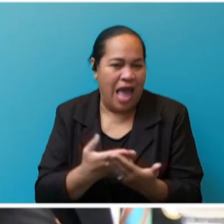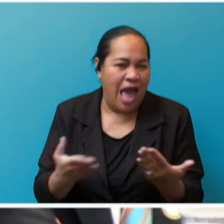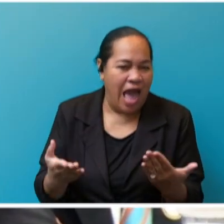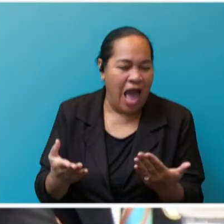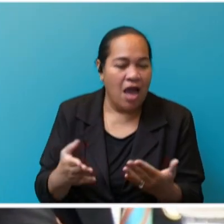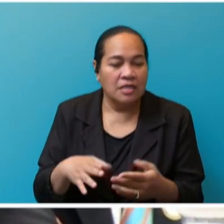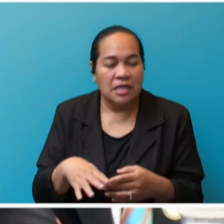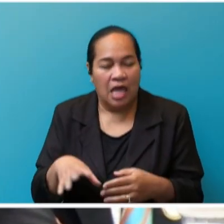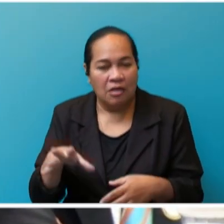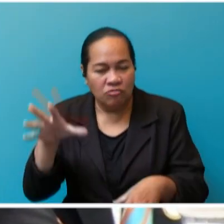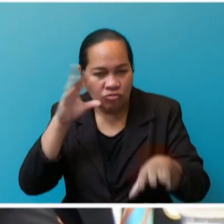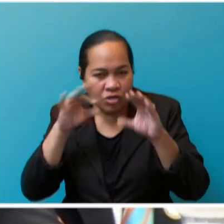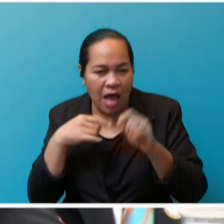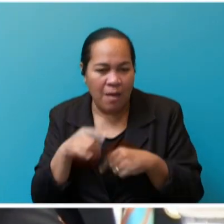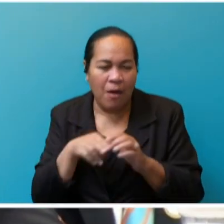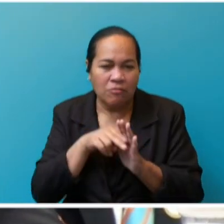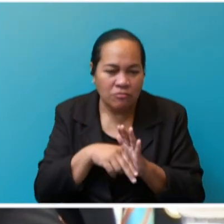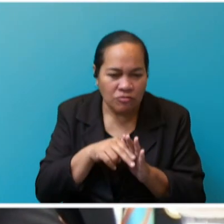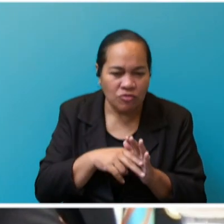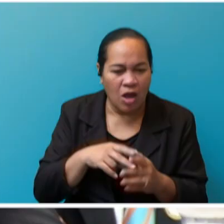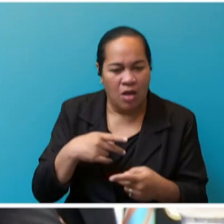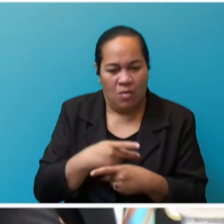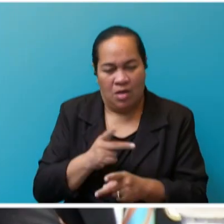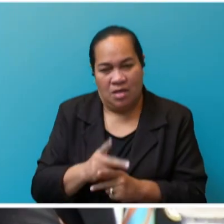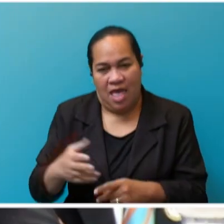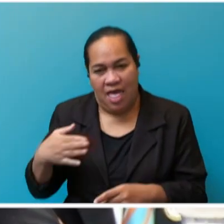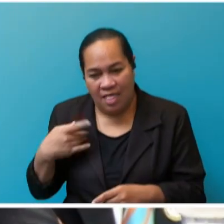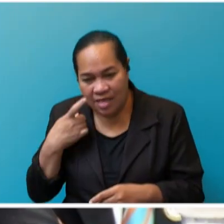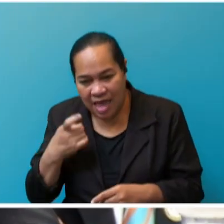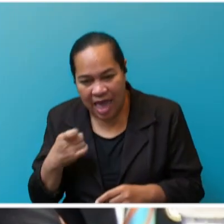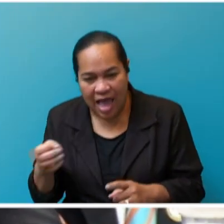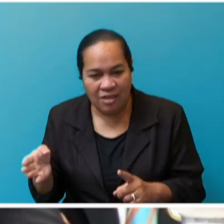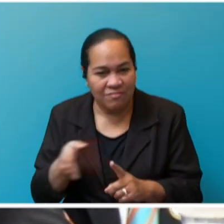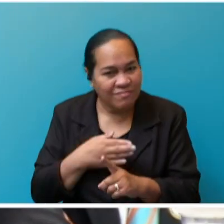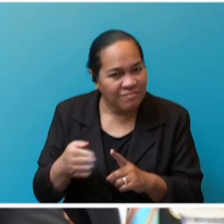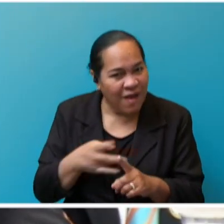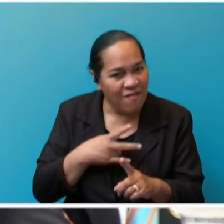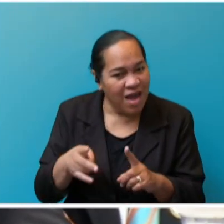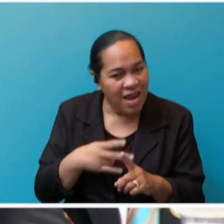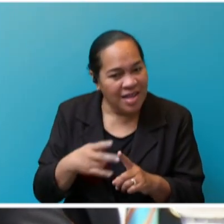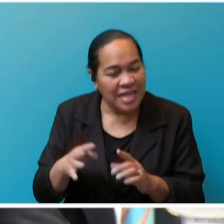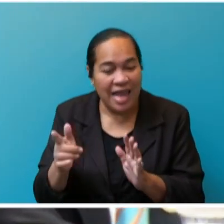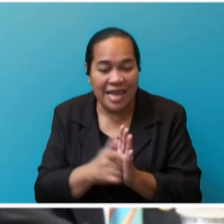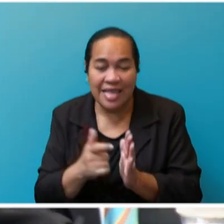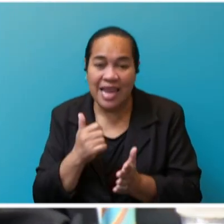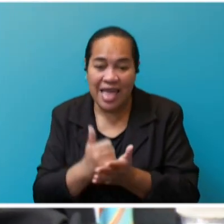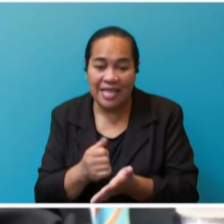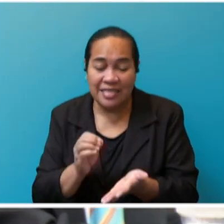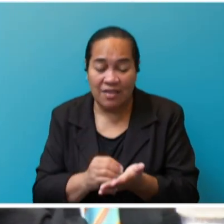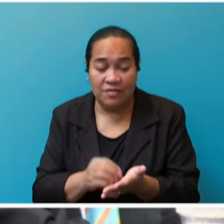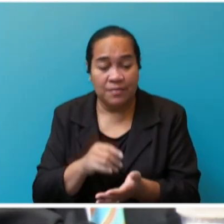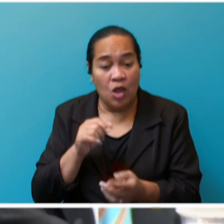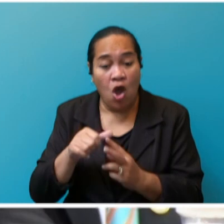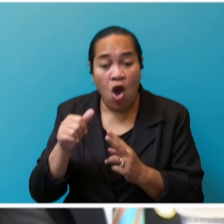HIV and STIs, reproductive health care, gender-based violence, and legal aid services. Fire Authority was